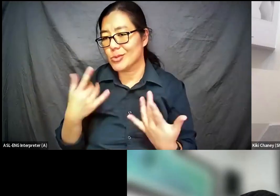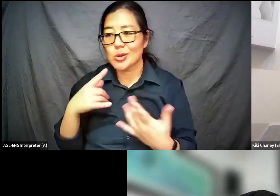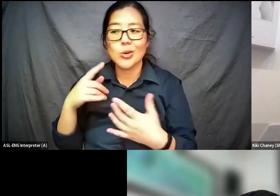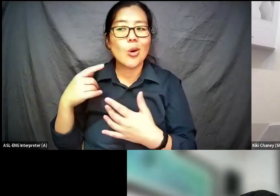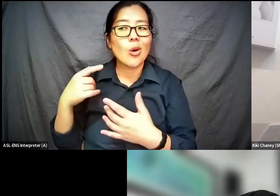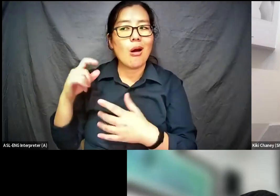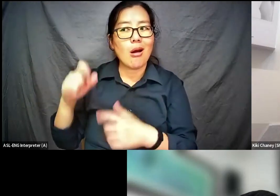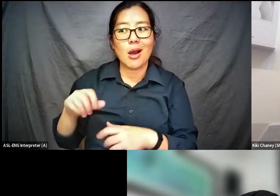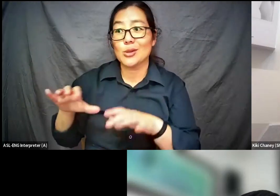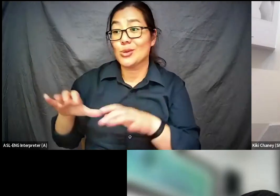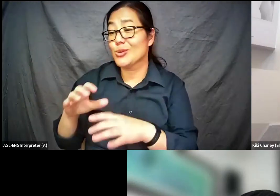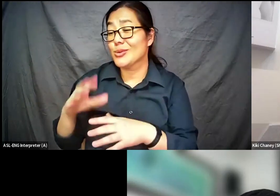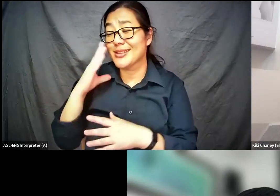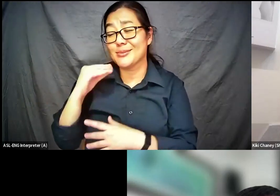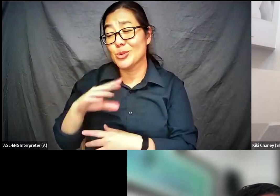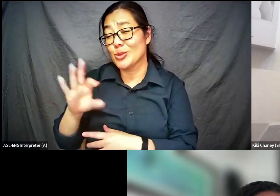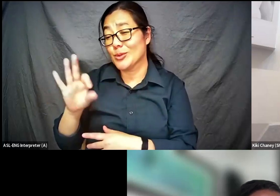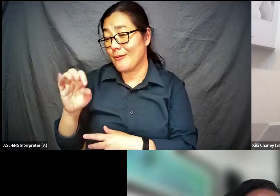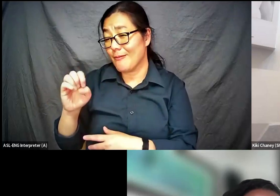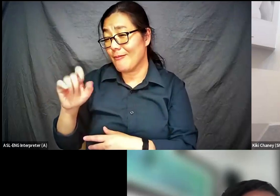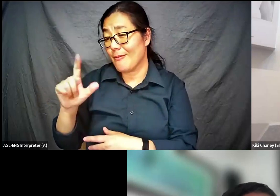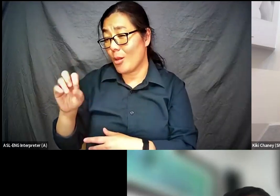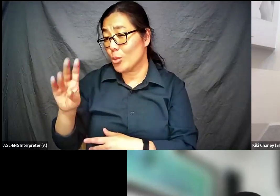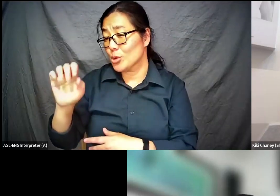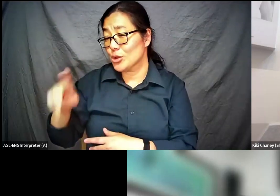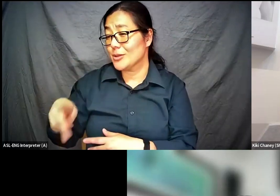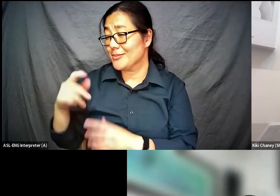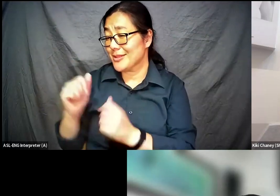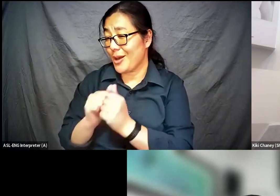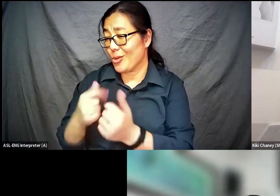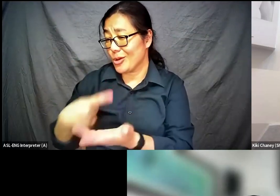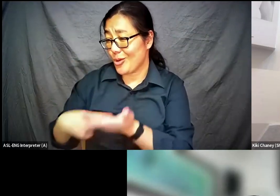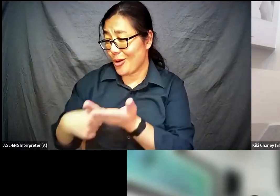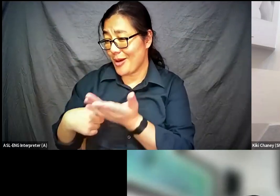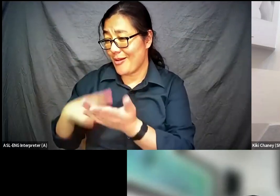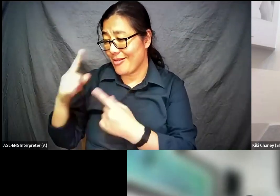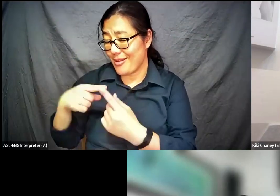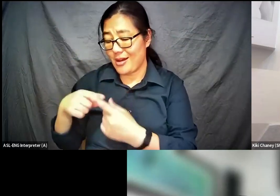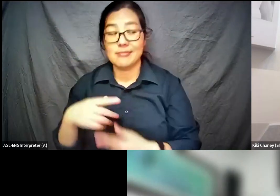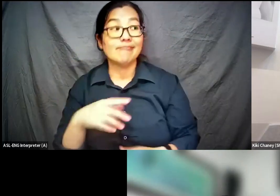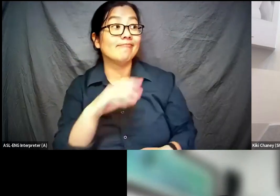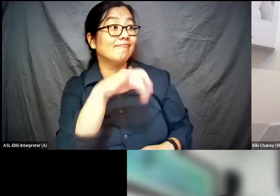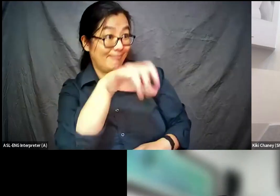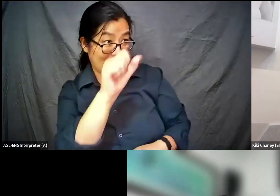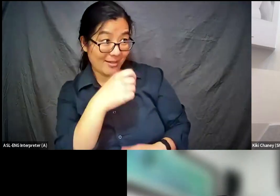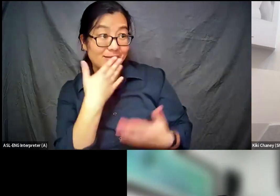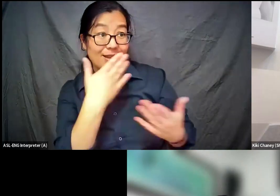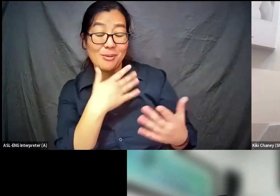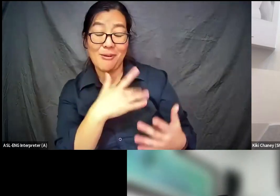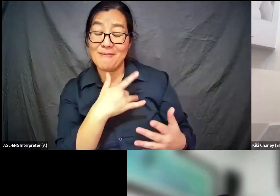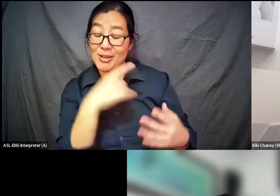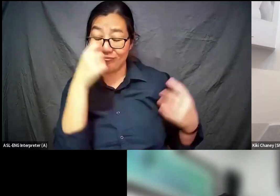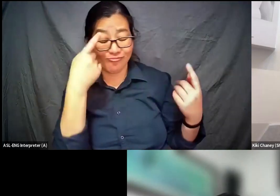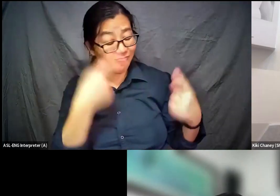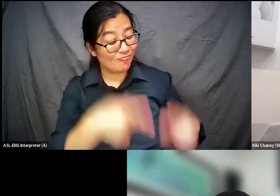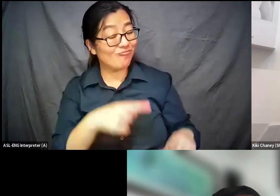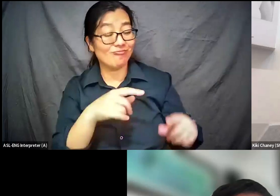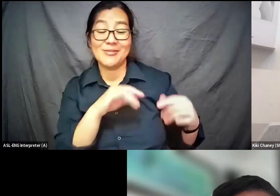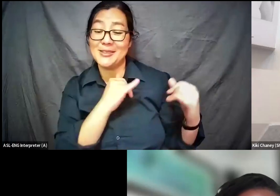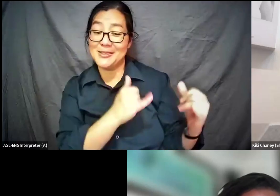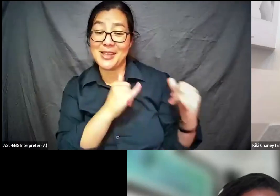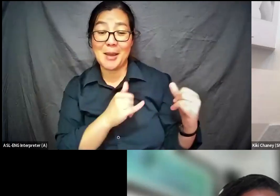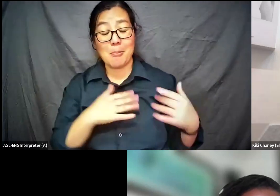it. So in terms of trust, I think it made it harder but in a